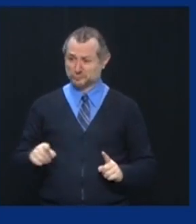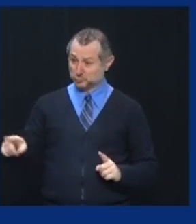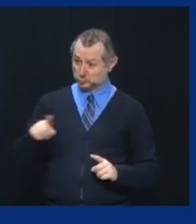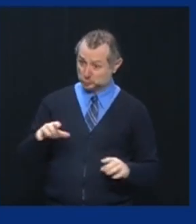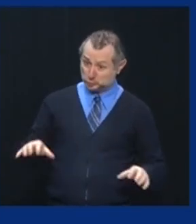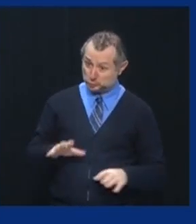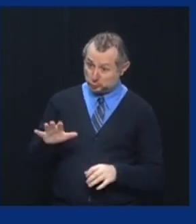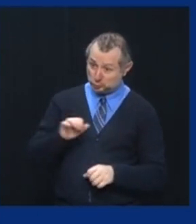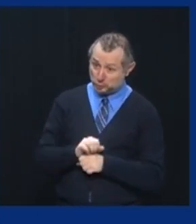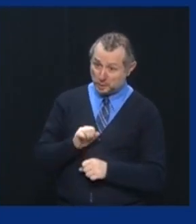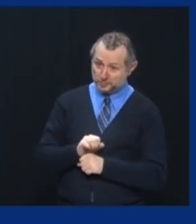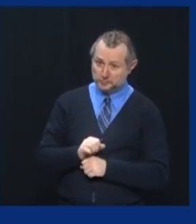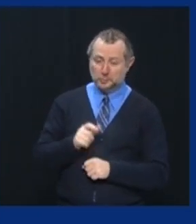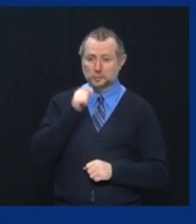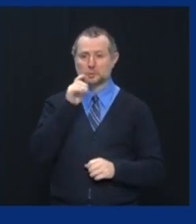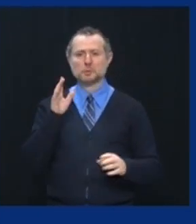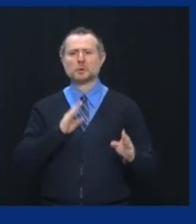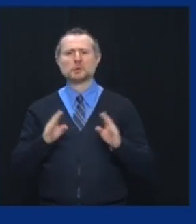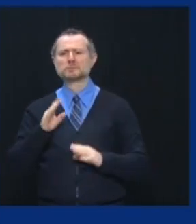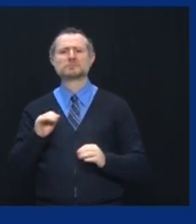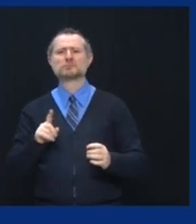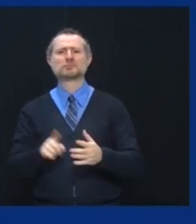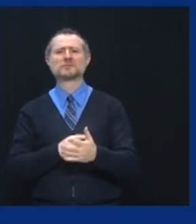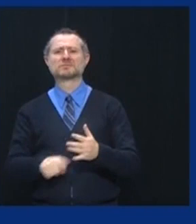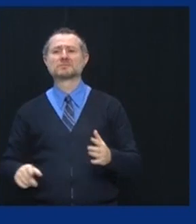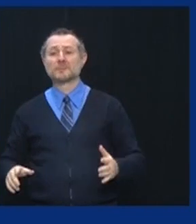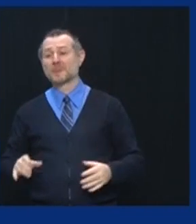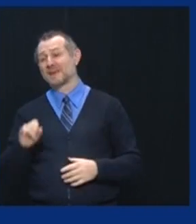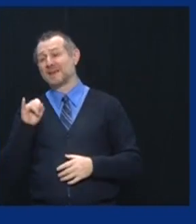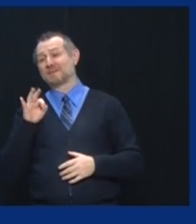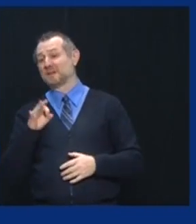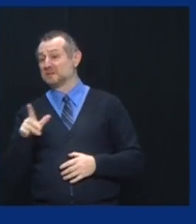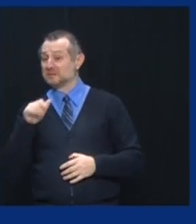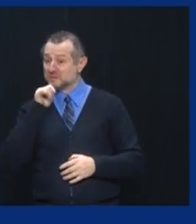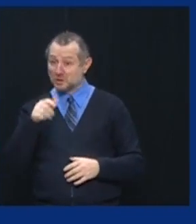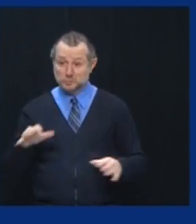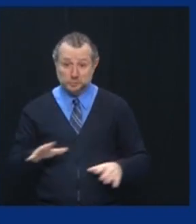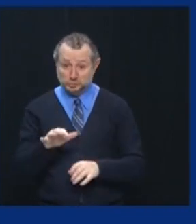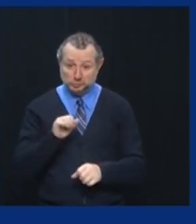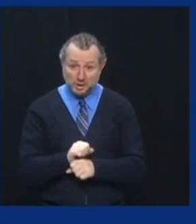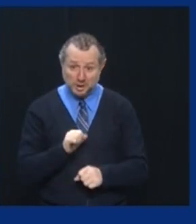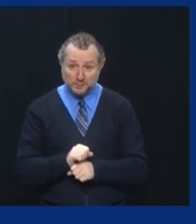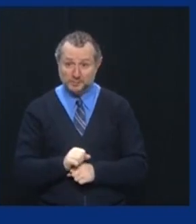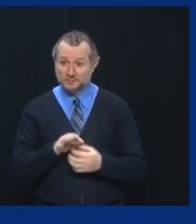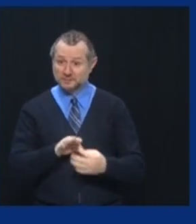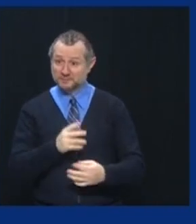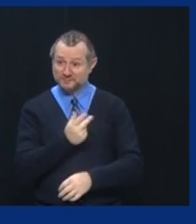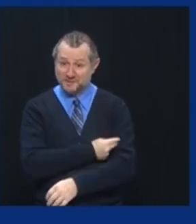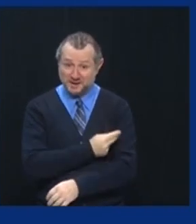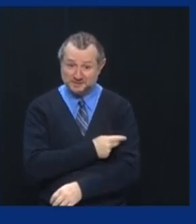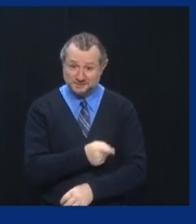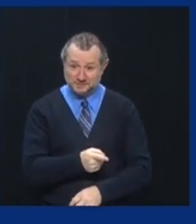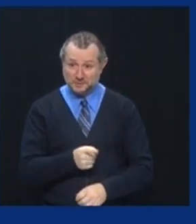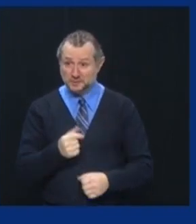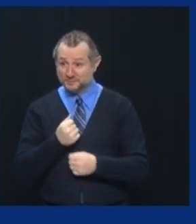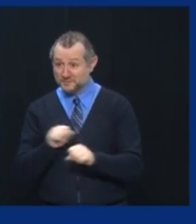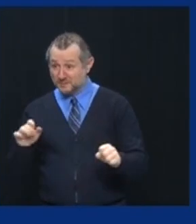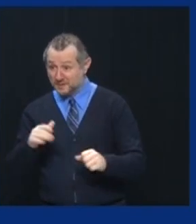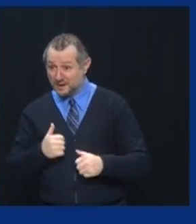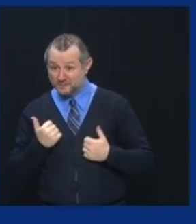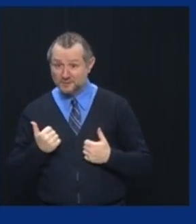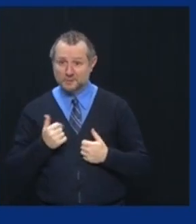about? And if you're not doing your job with a vaccine that could be the matter of life and death, then people have a right to